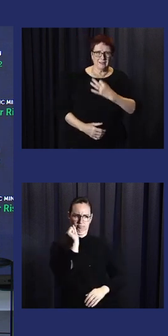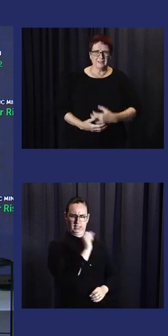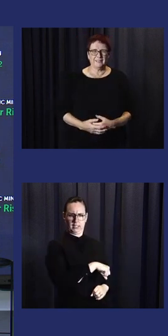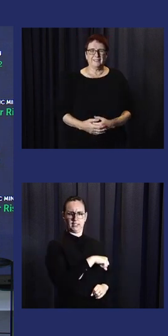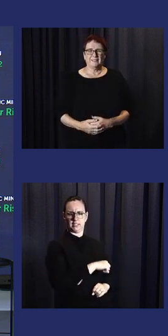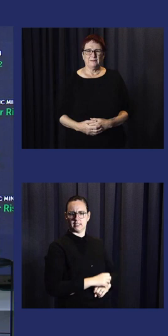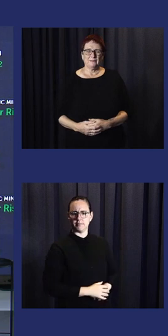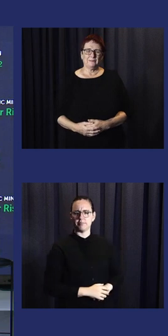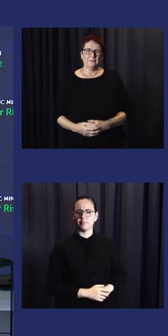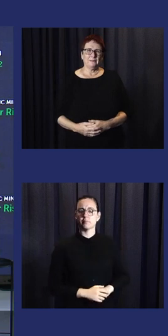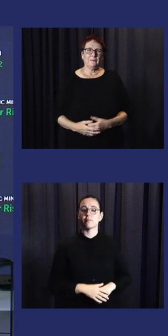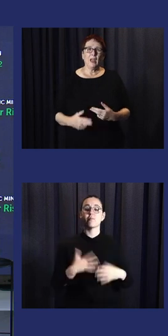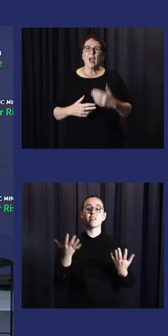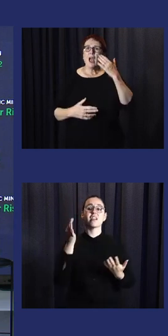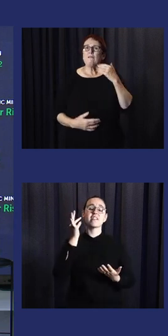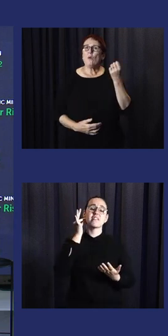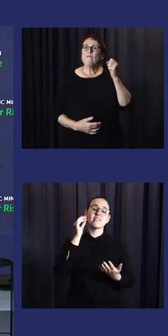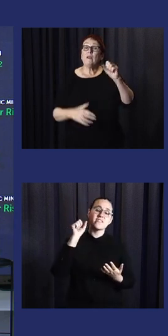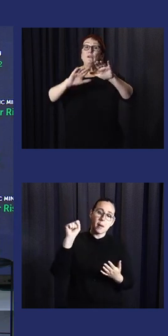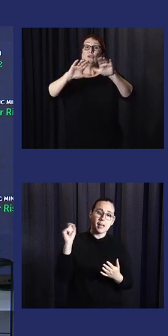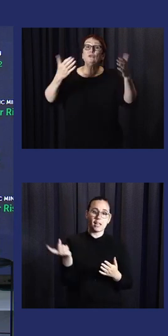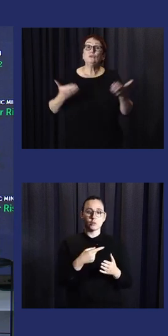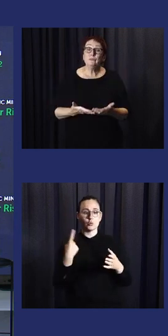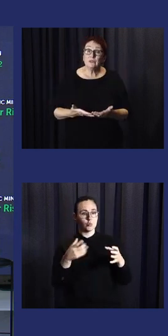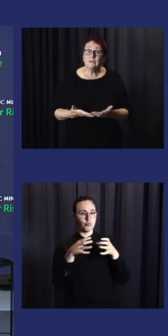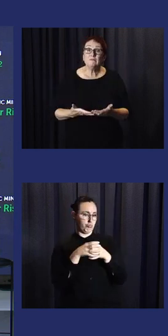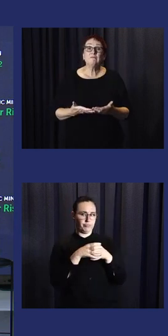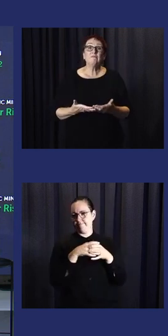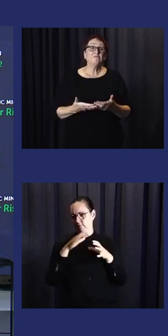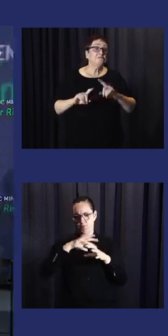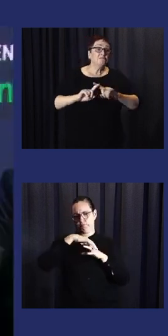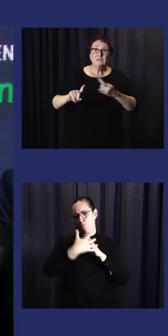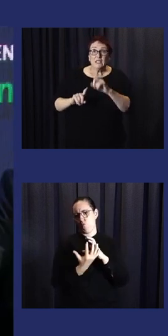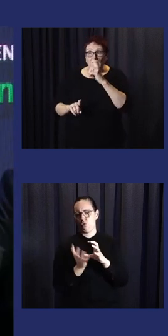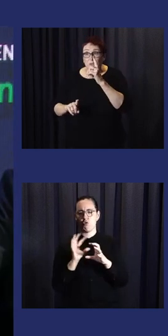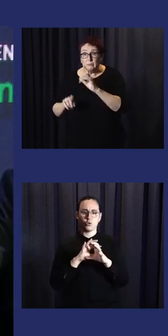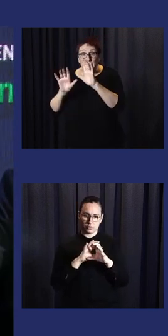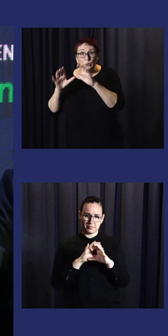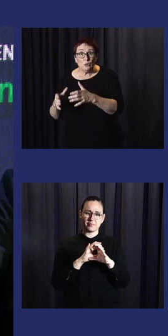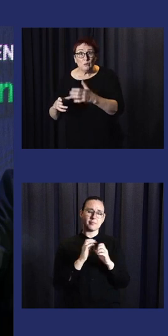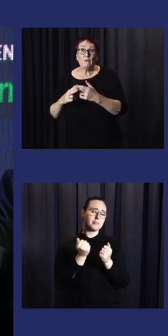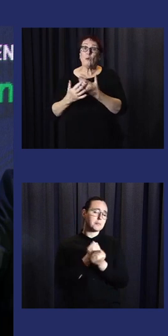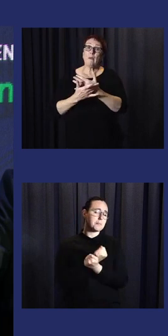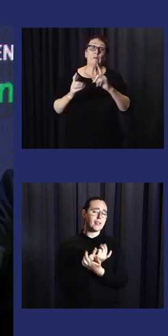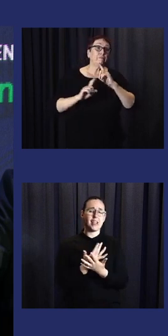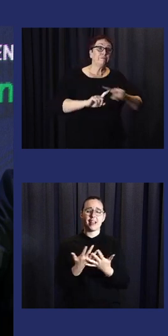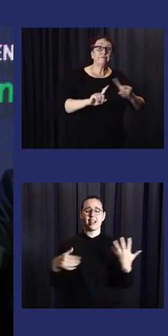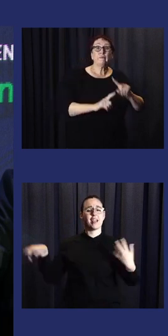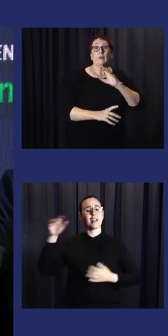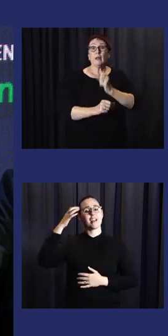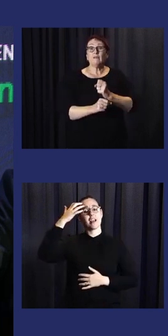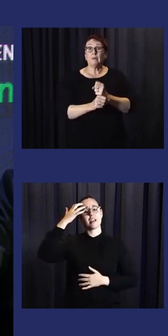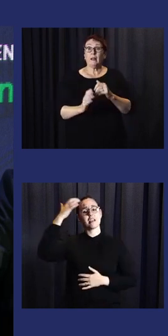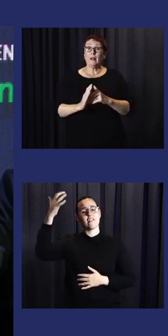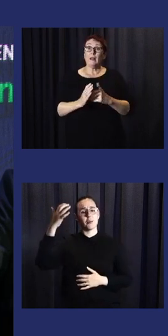mean, for feminist groups around the world, but for so many people's movements, for many governments now, this is